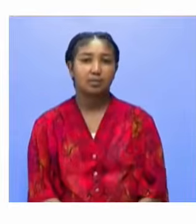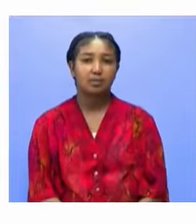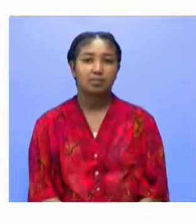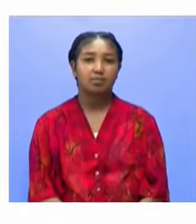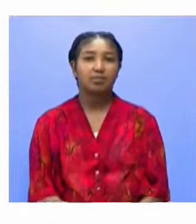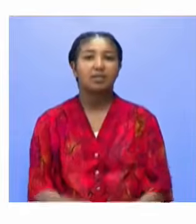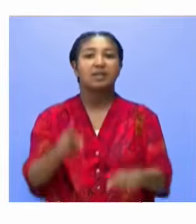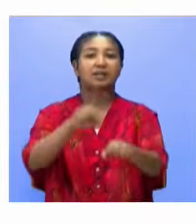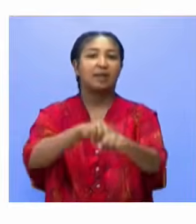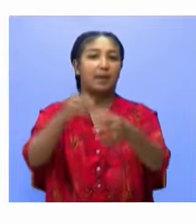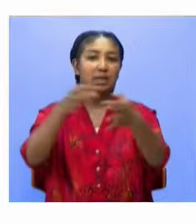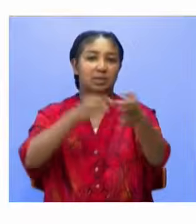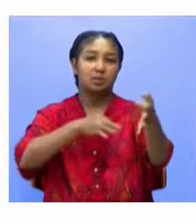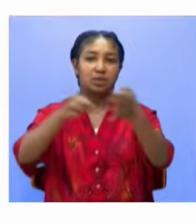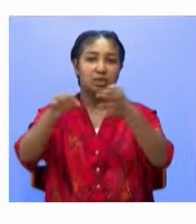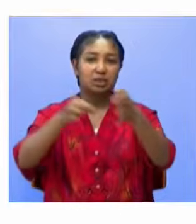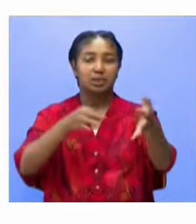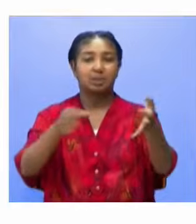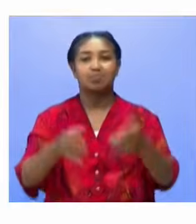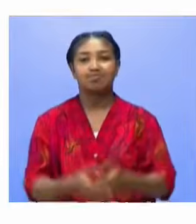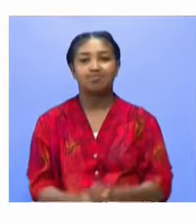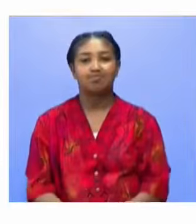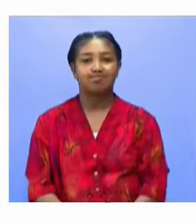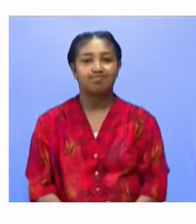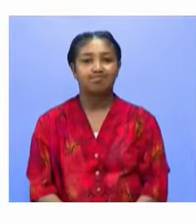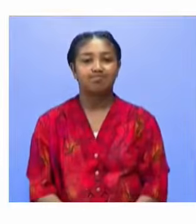time expressions.